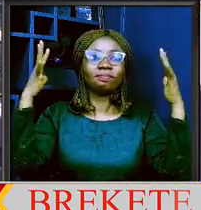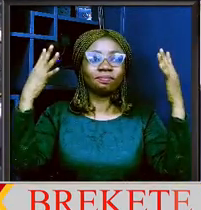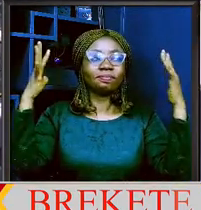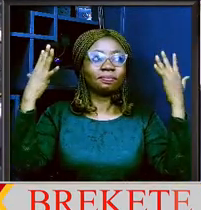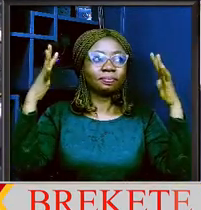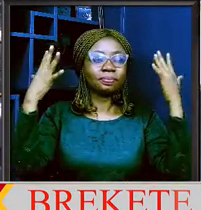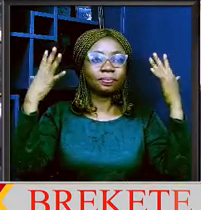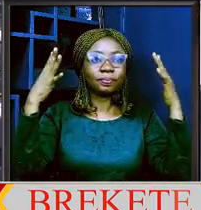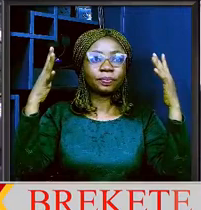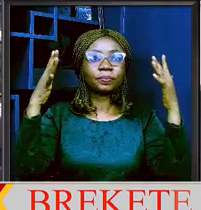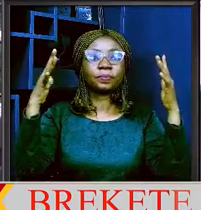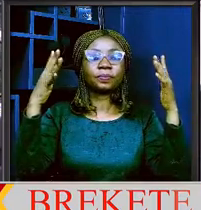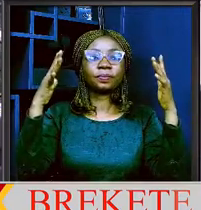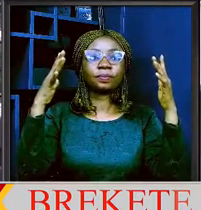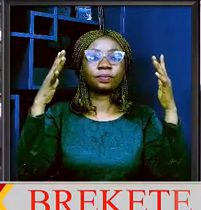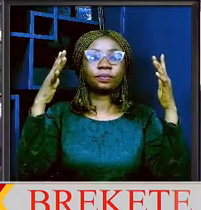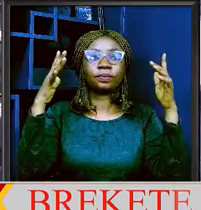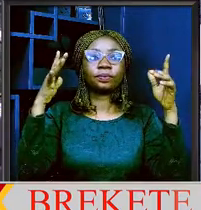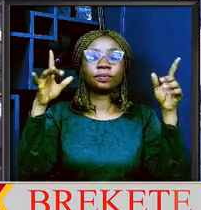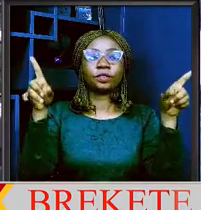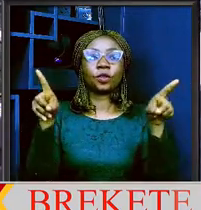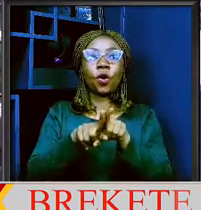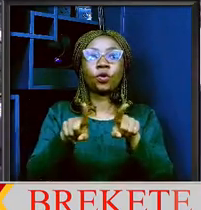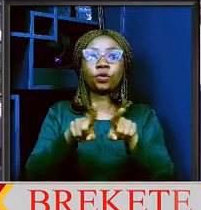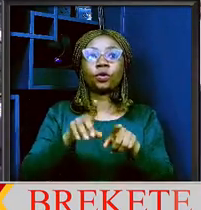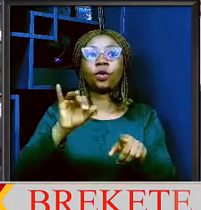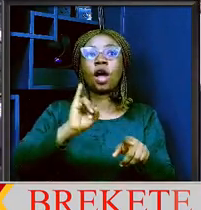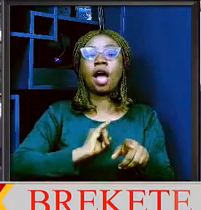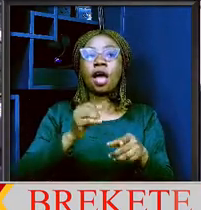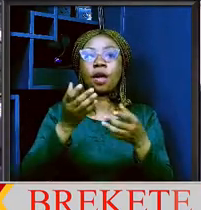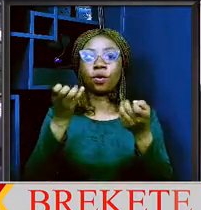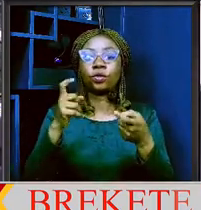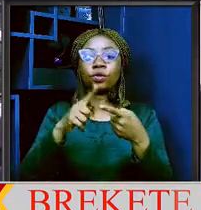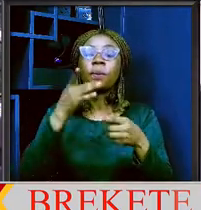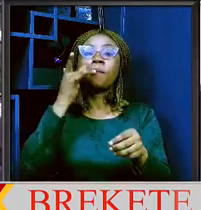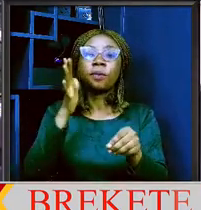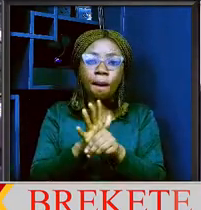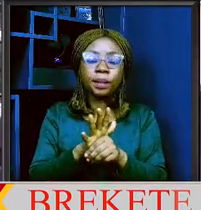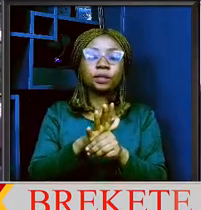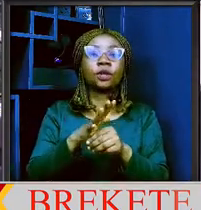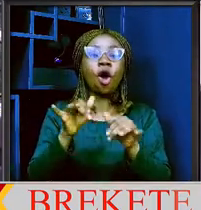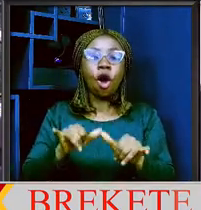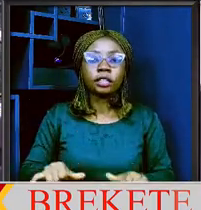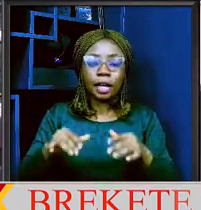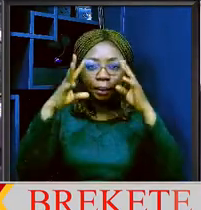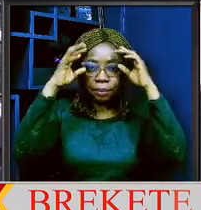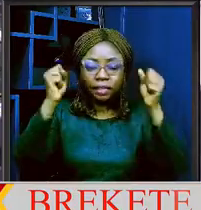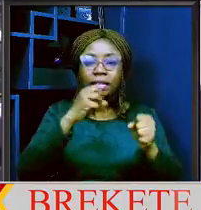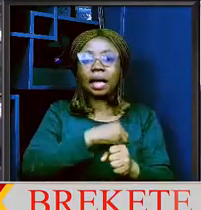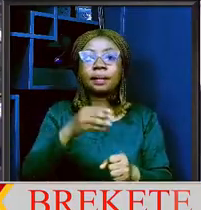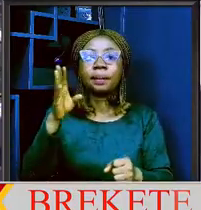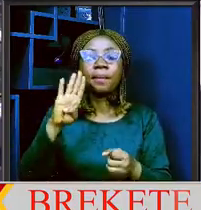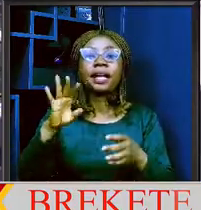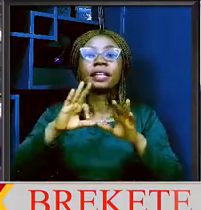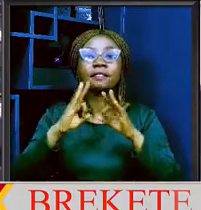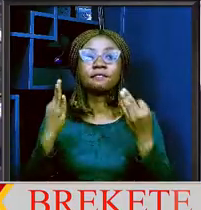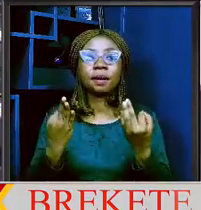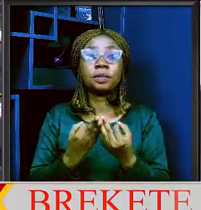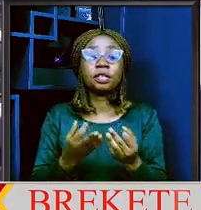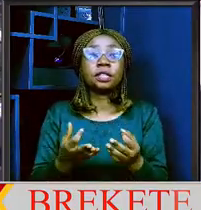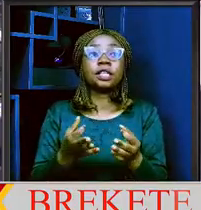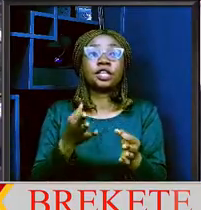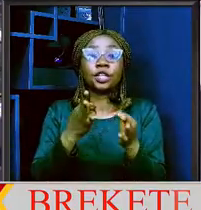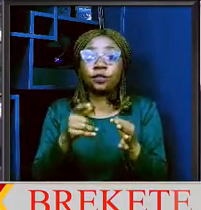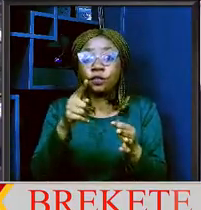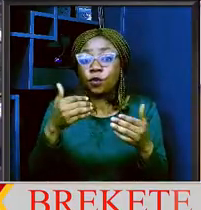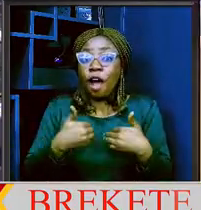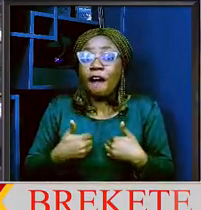television I also want to assure ordinary president and the B family if you just